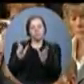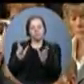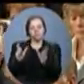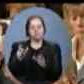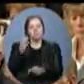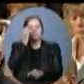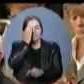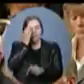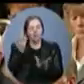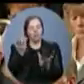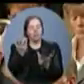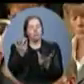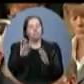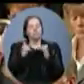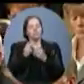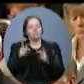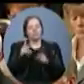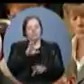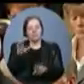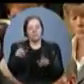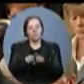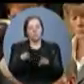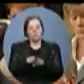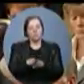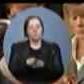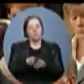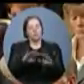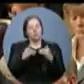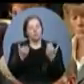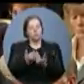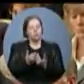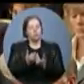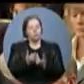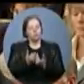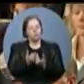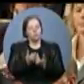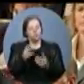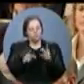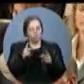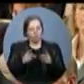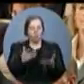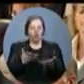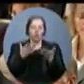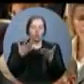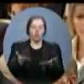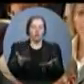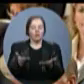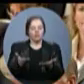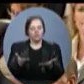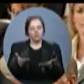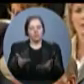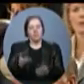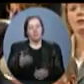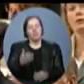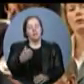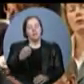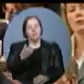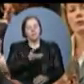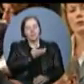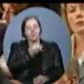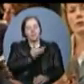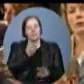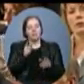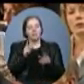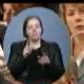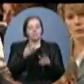House would join me in wishing the good captain and crew of the HMCS Fredericton a successful mission. We're very proud of our